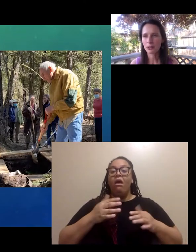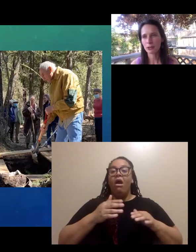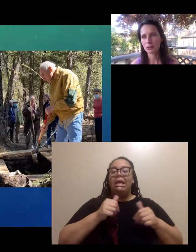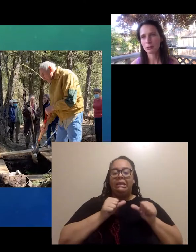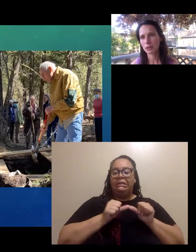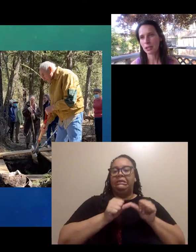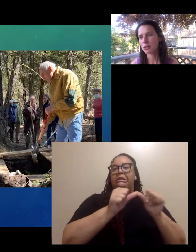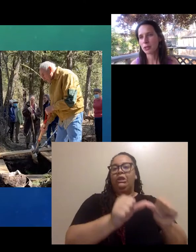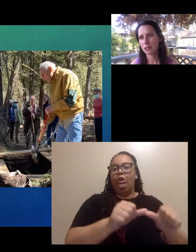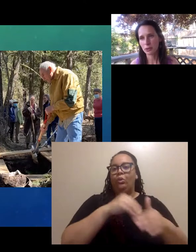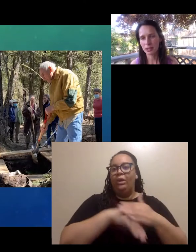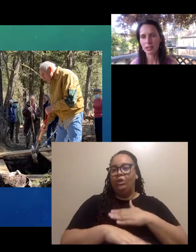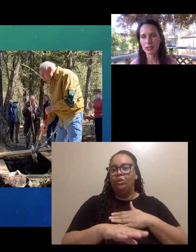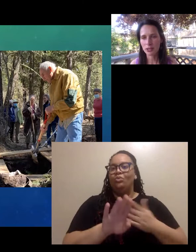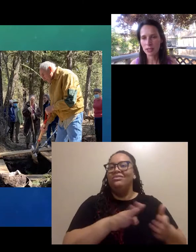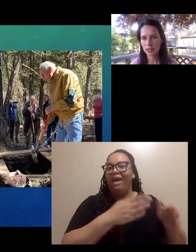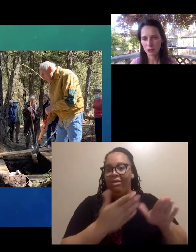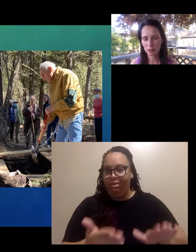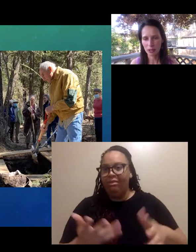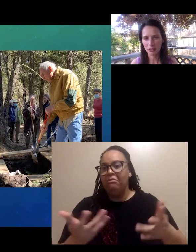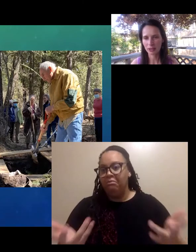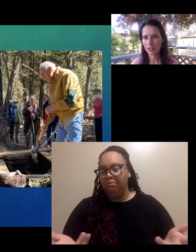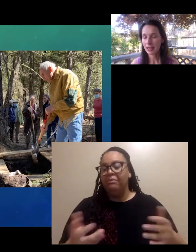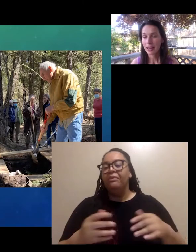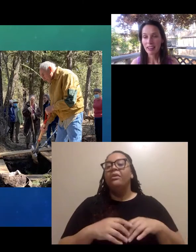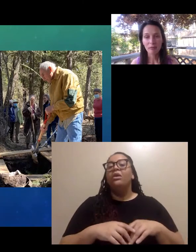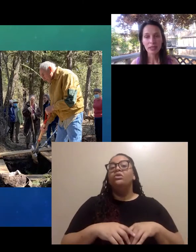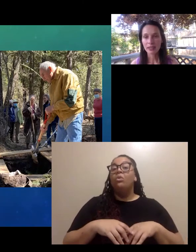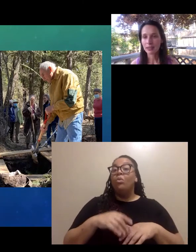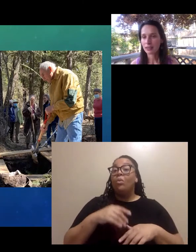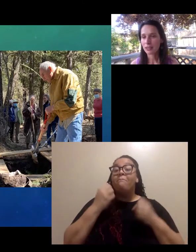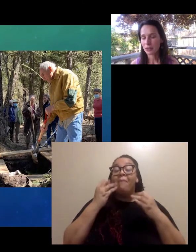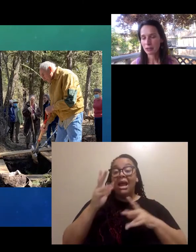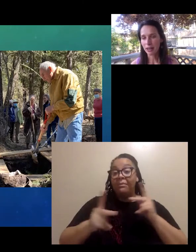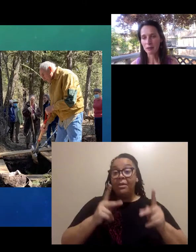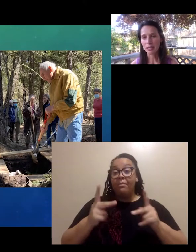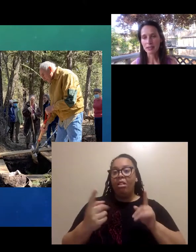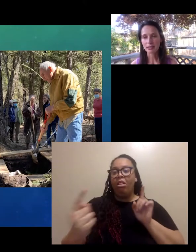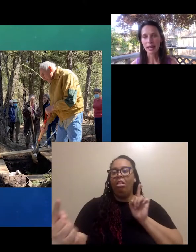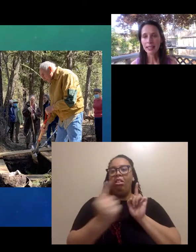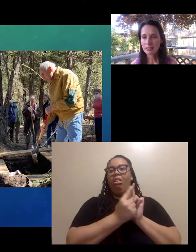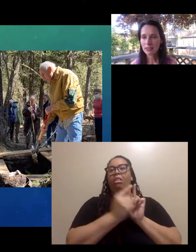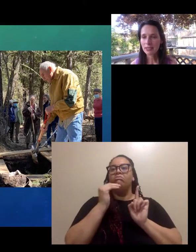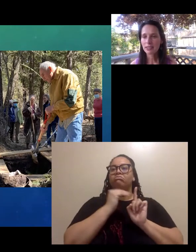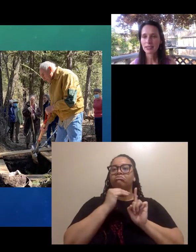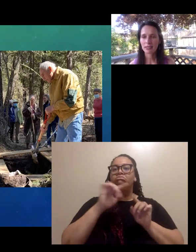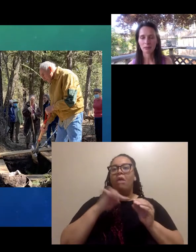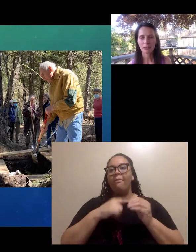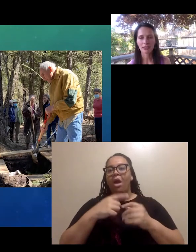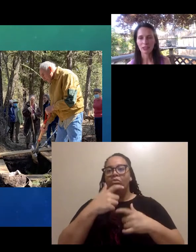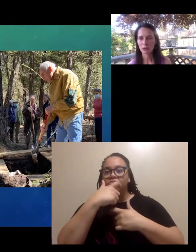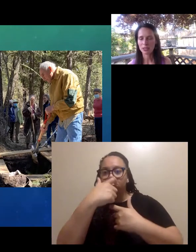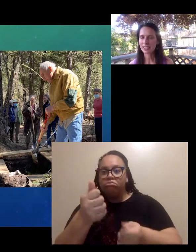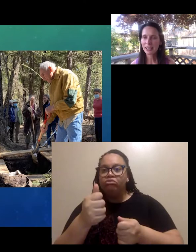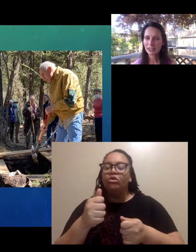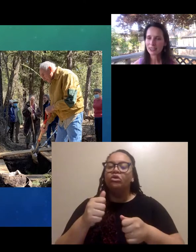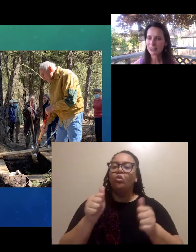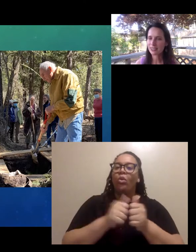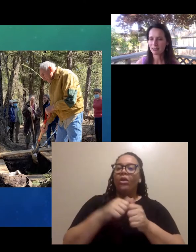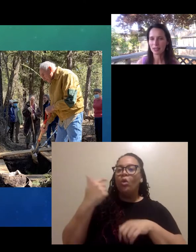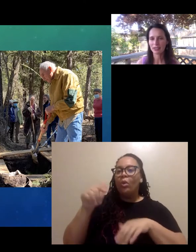a lot of folks who come to us with an interest in green burial, have been, you know, activists have been, you know,